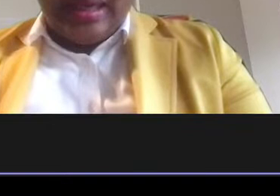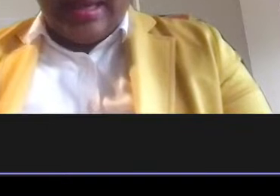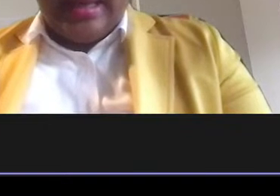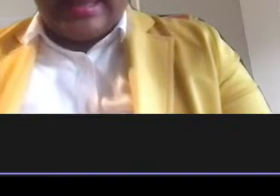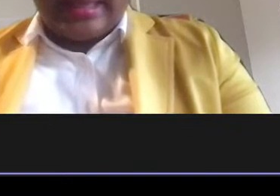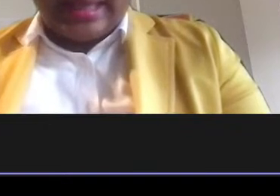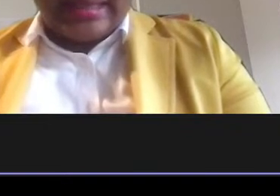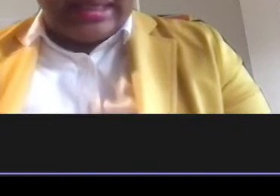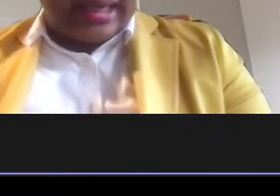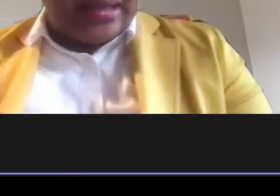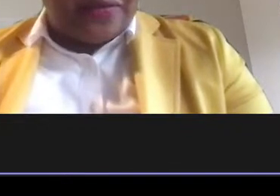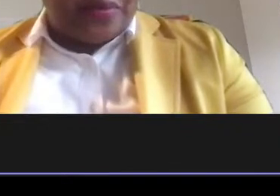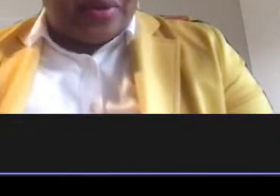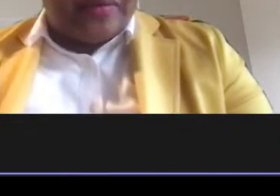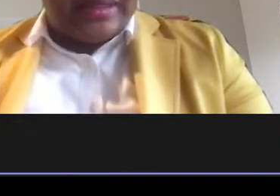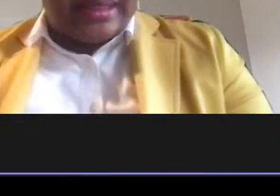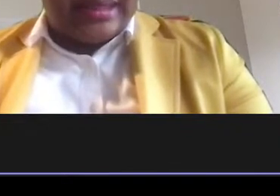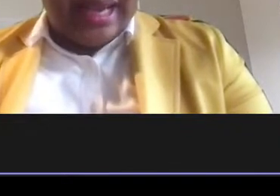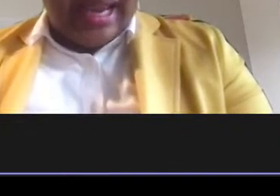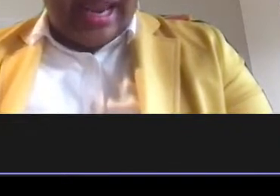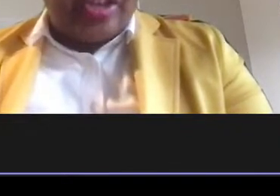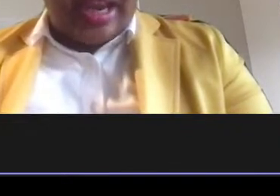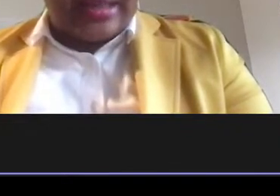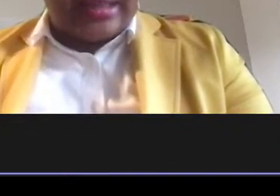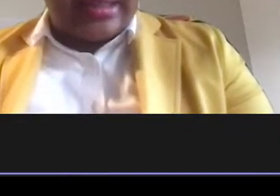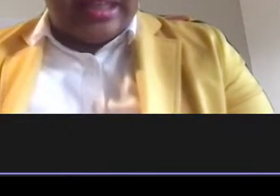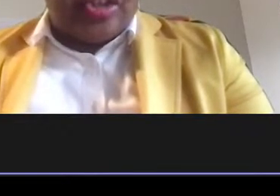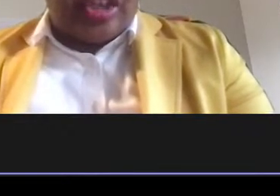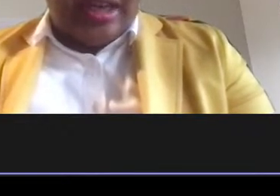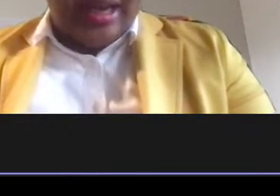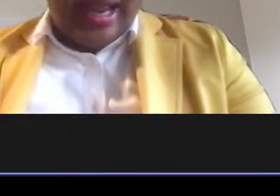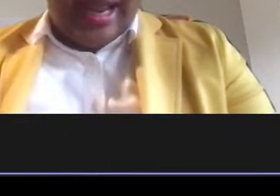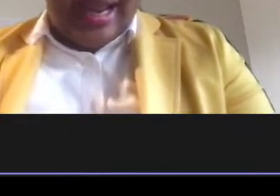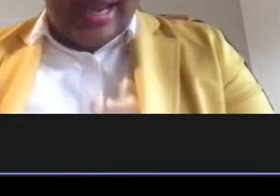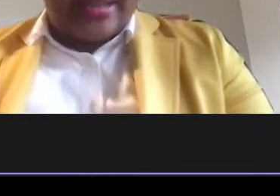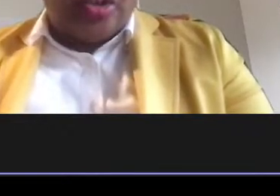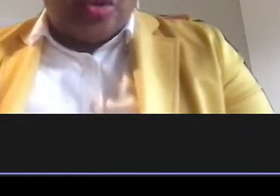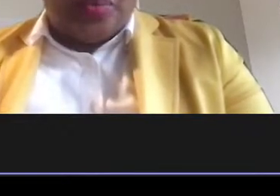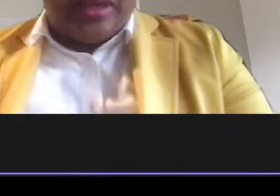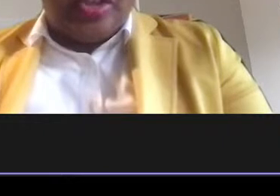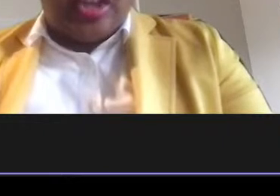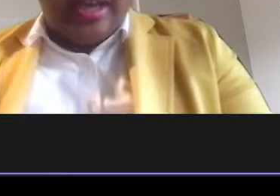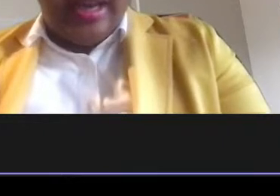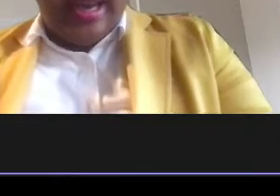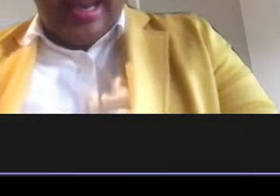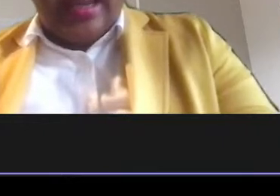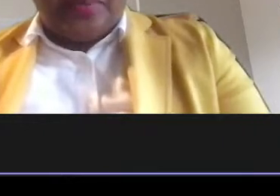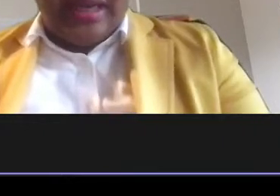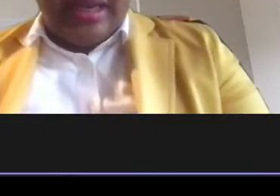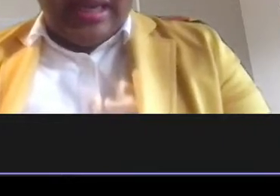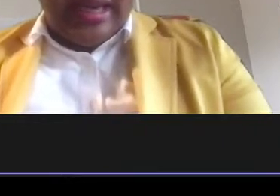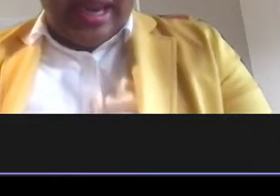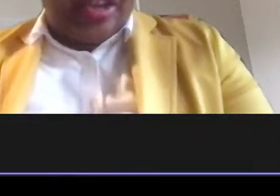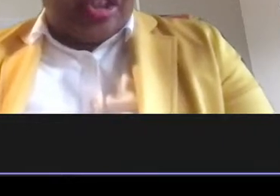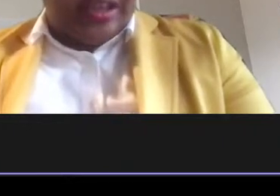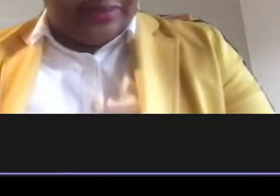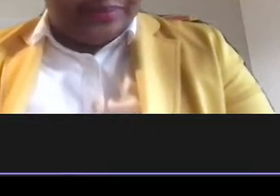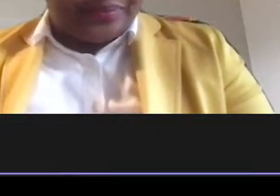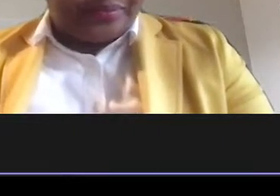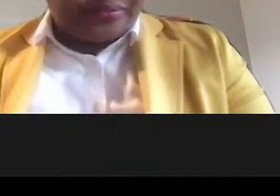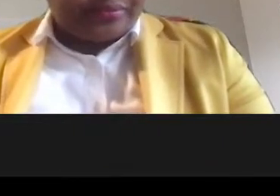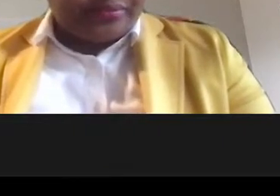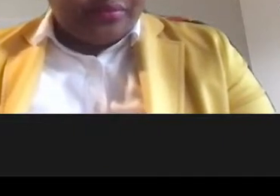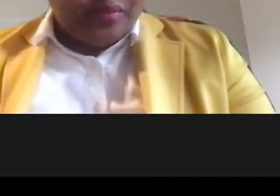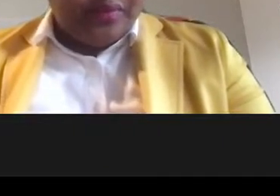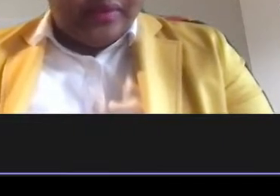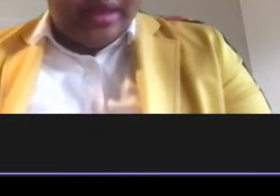i-EPWP Integrated Grant for Provinces, HSDG, ISUPG, and PEHD.